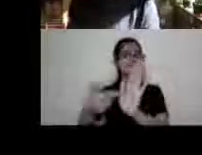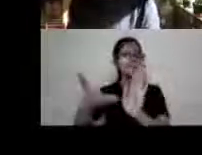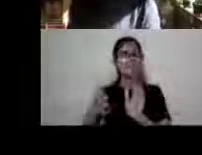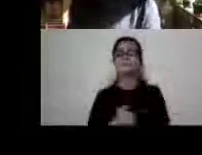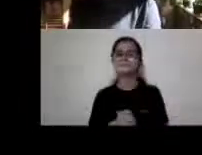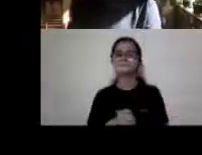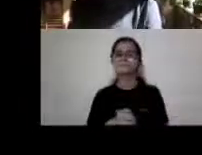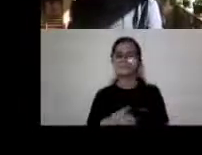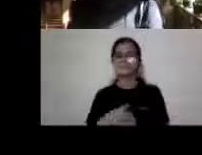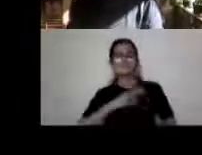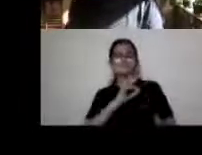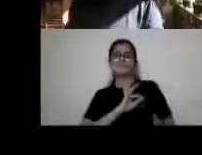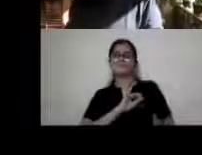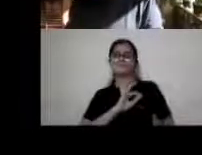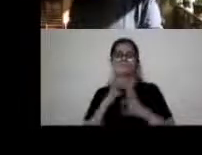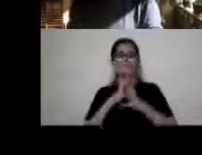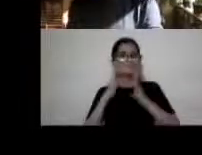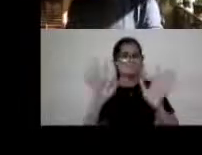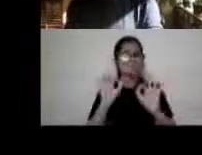which I like very much.